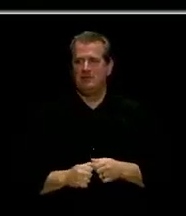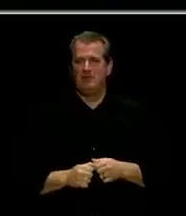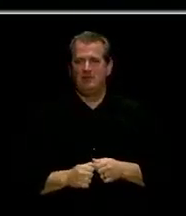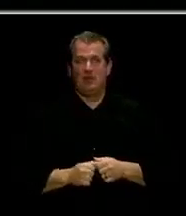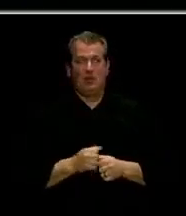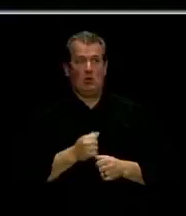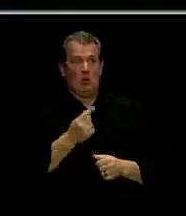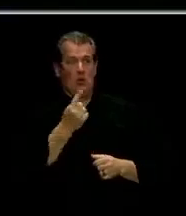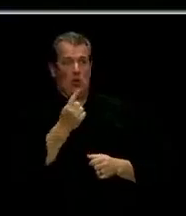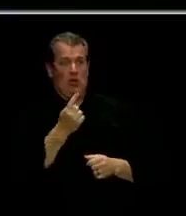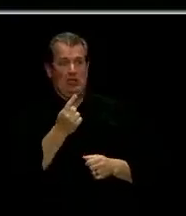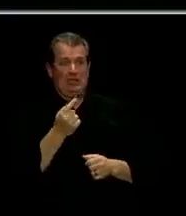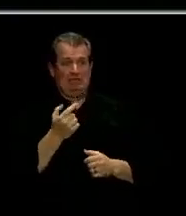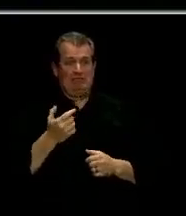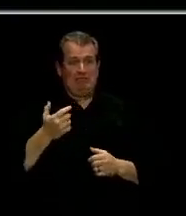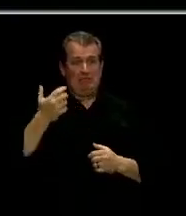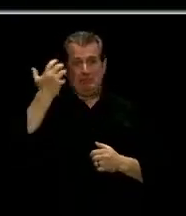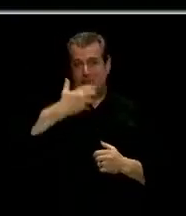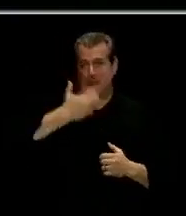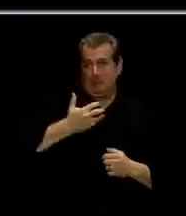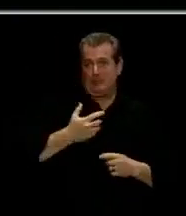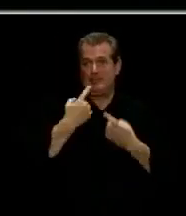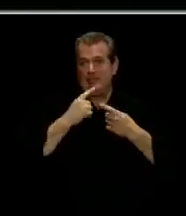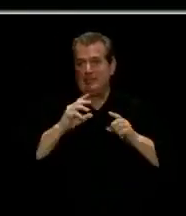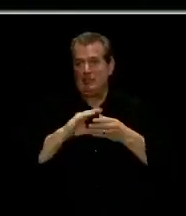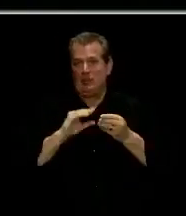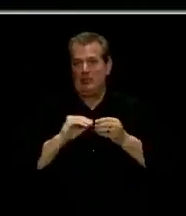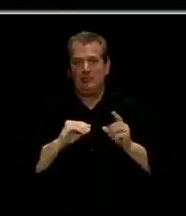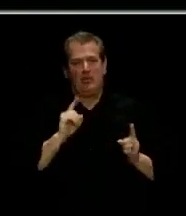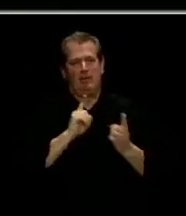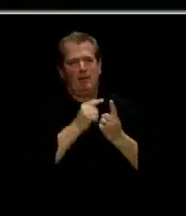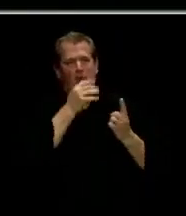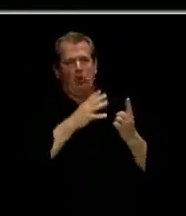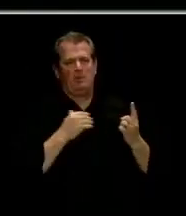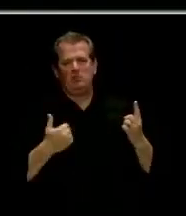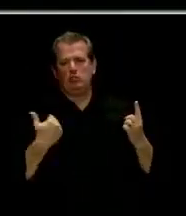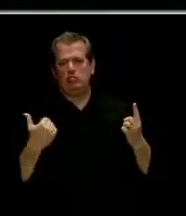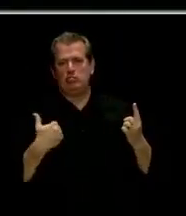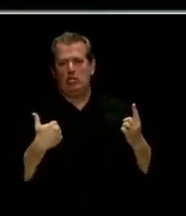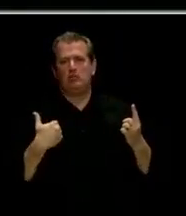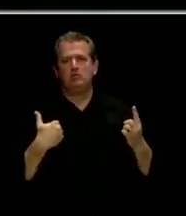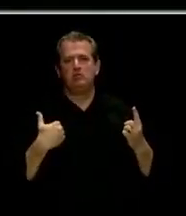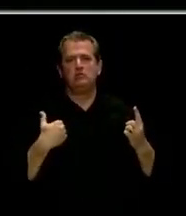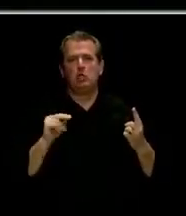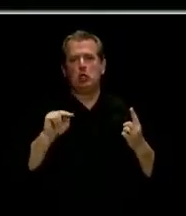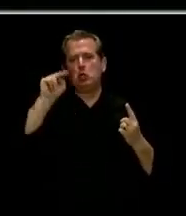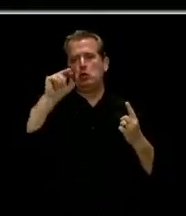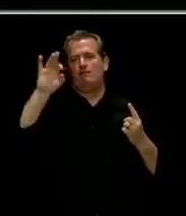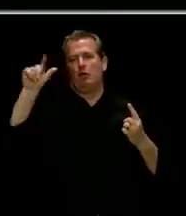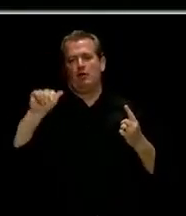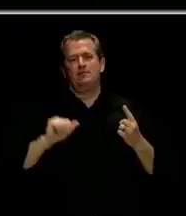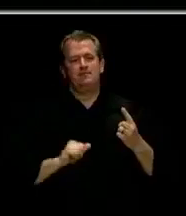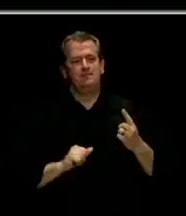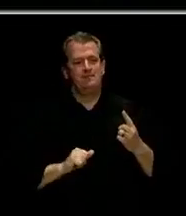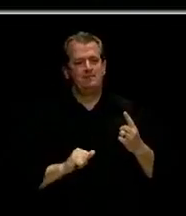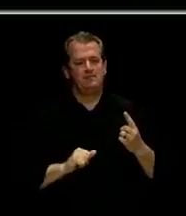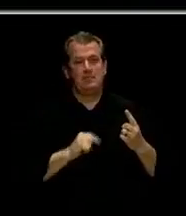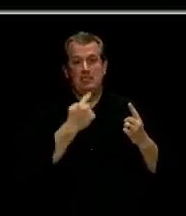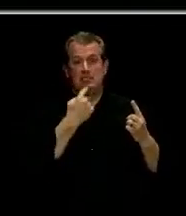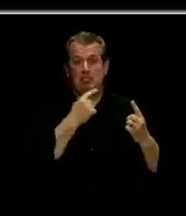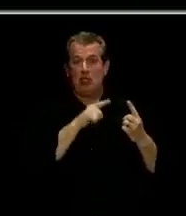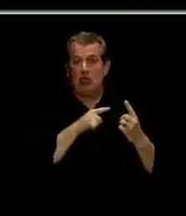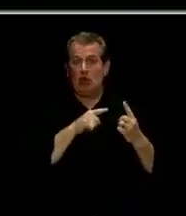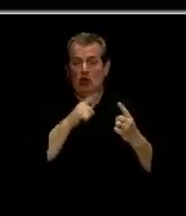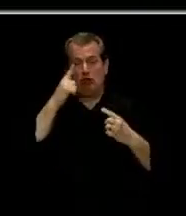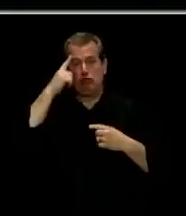One of the amazing success stories I've heard was I met this young lady in a very rural part of northern Florida, and she said her